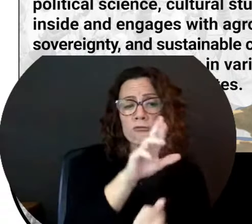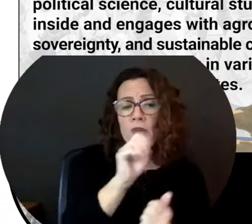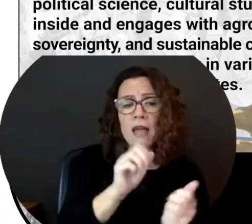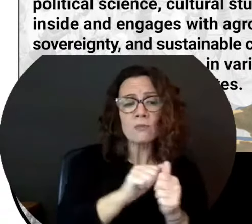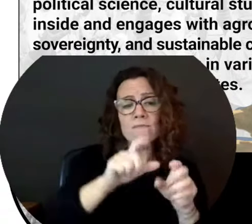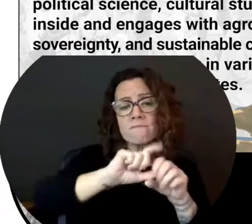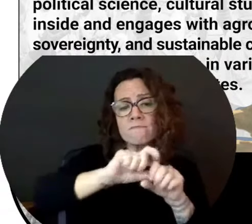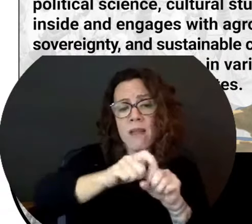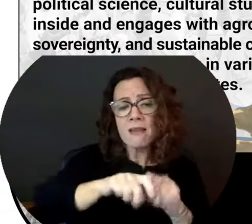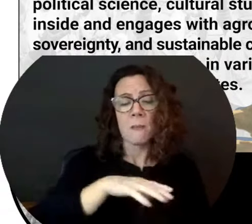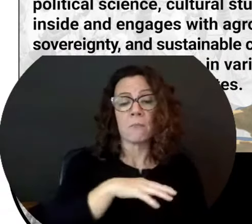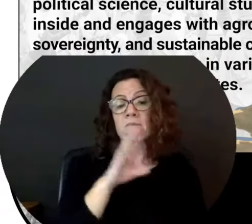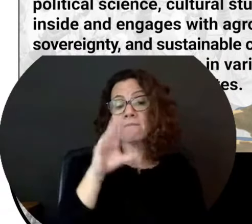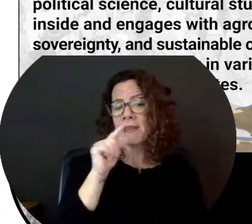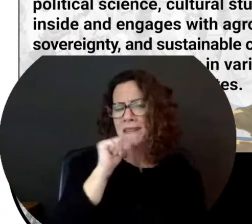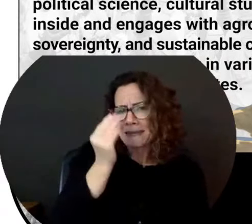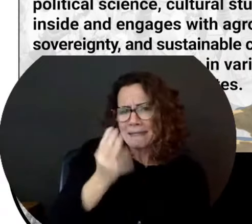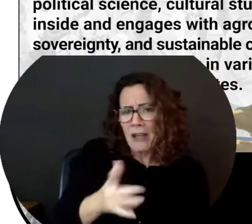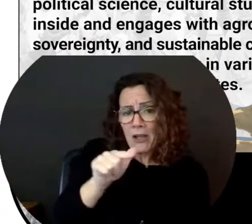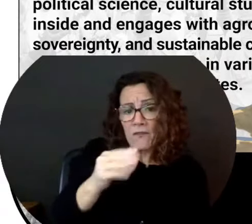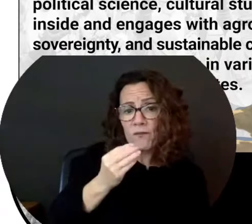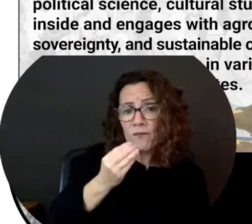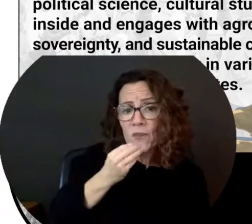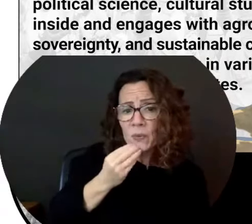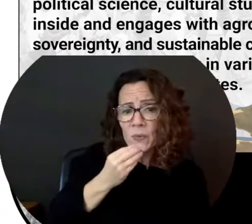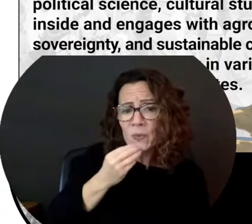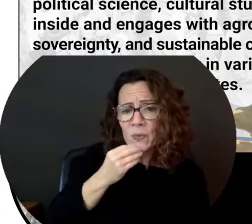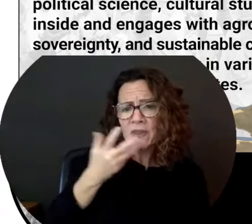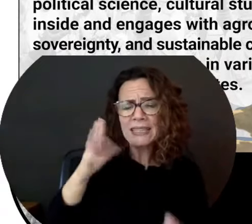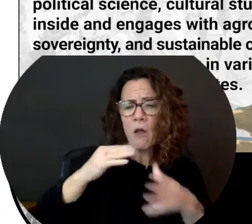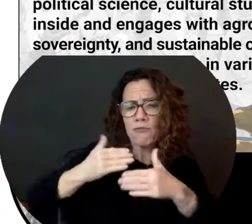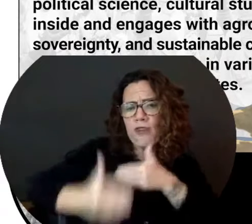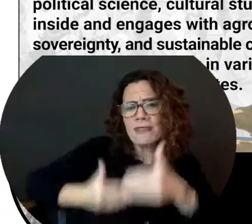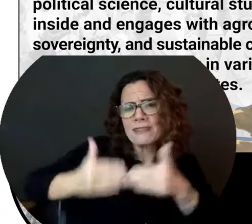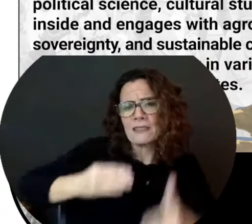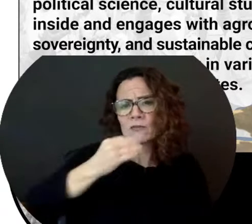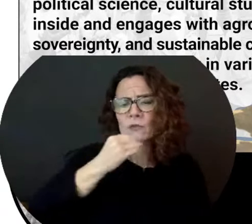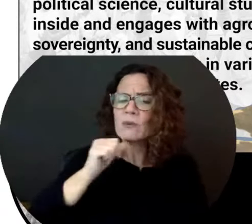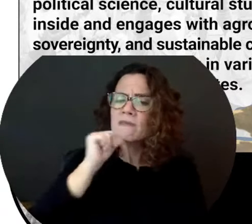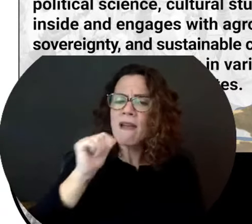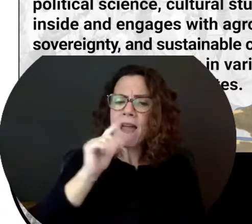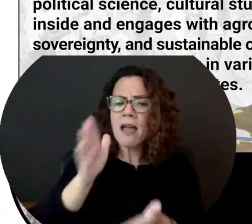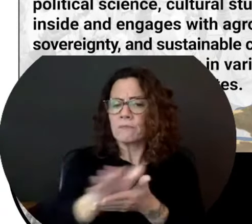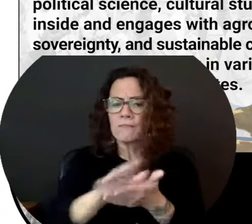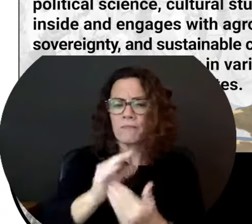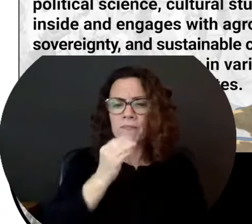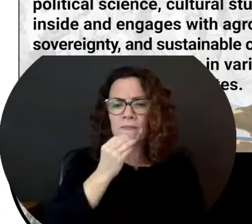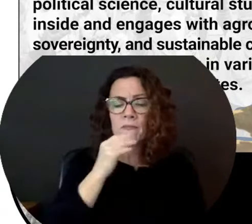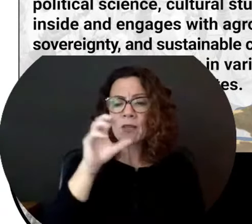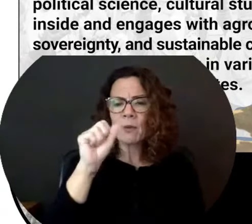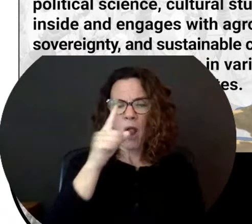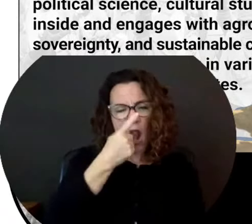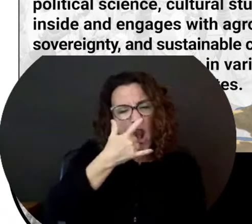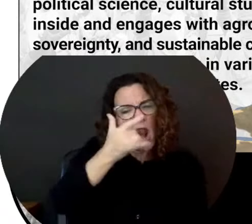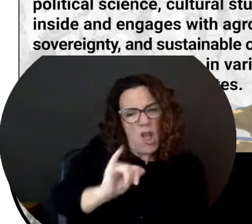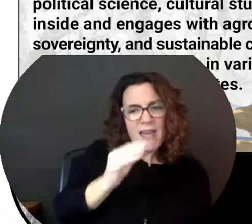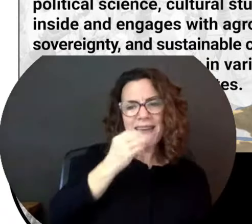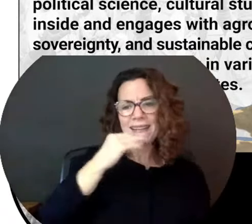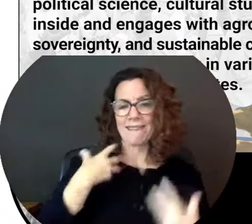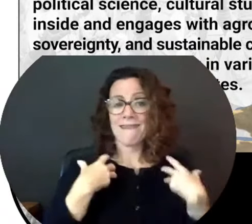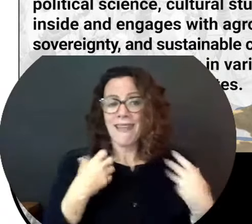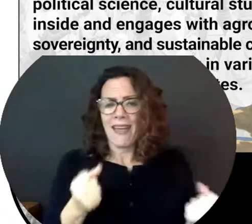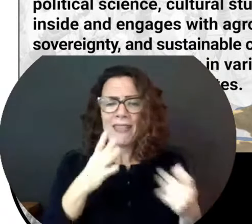So it appears that we're eating healthy foods or a delicious meal, but really, it was